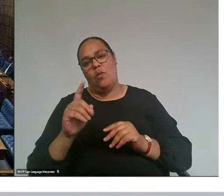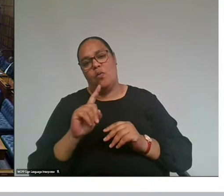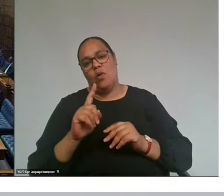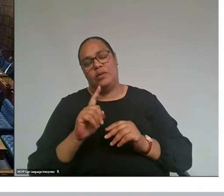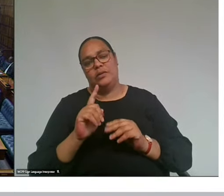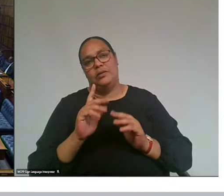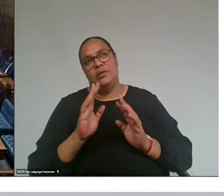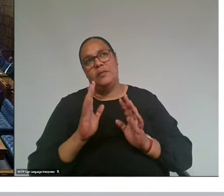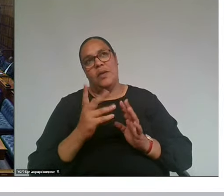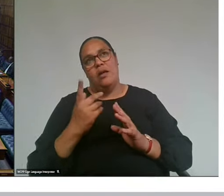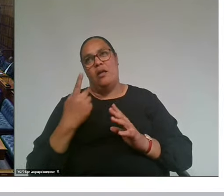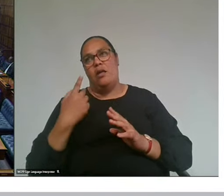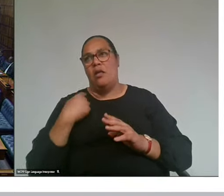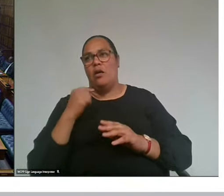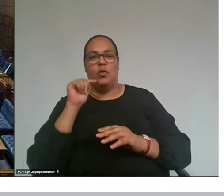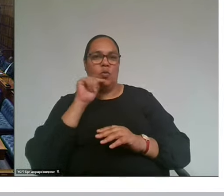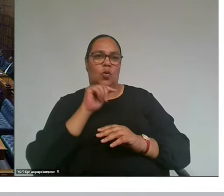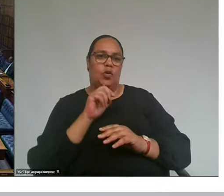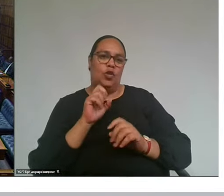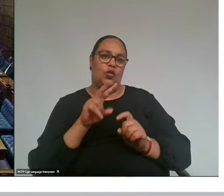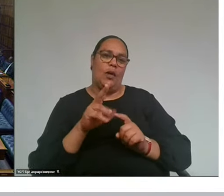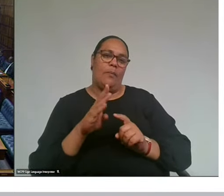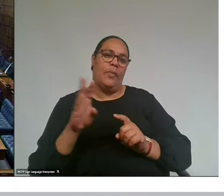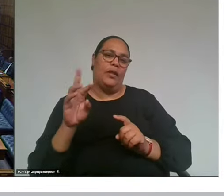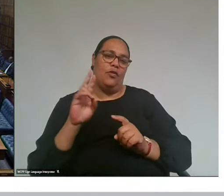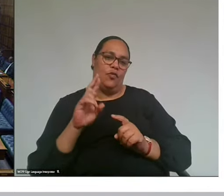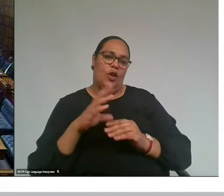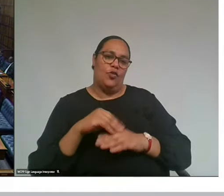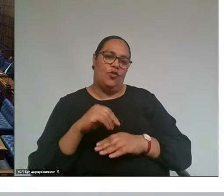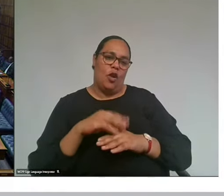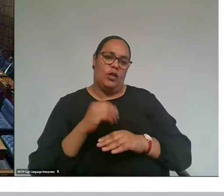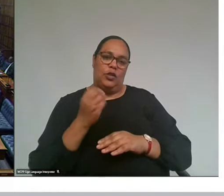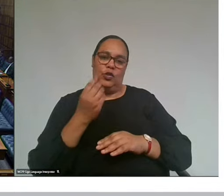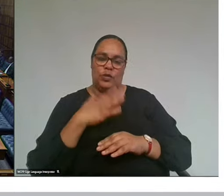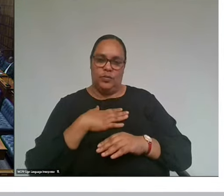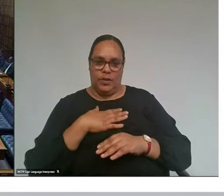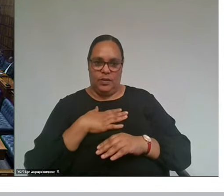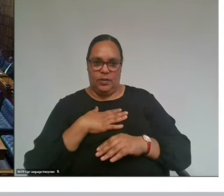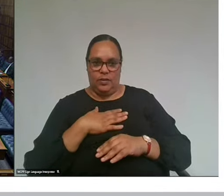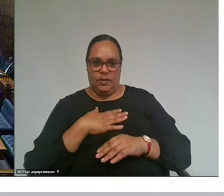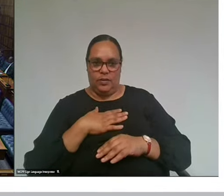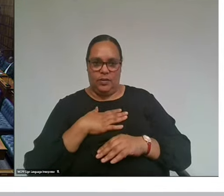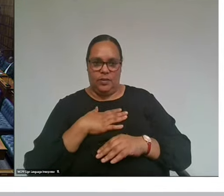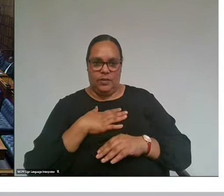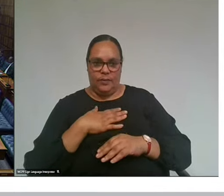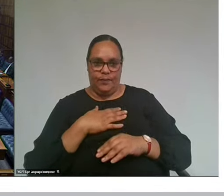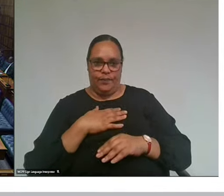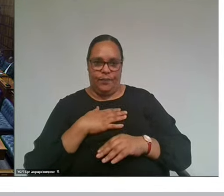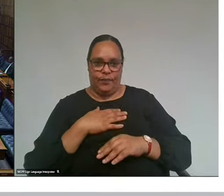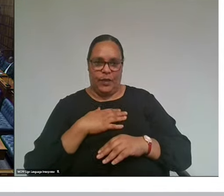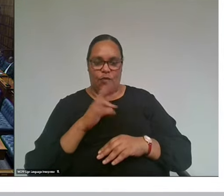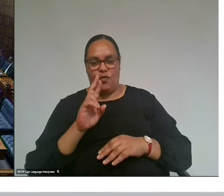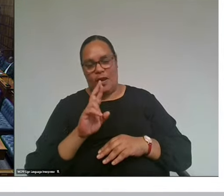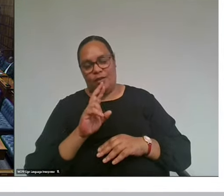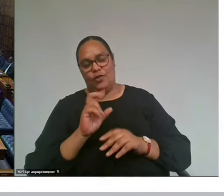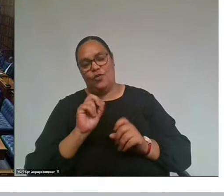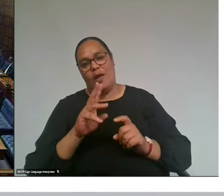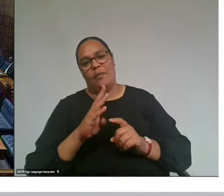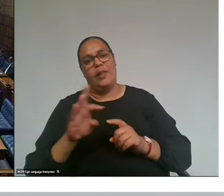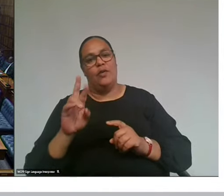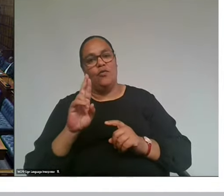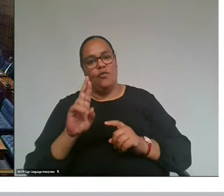just last quarter 12 billion Rand dollars excuse me Rands apologies 12 billion